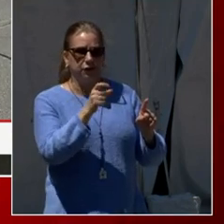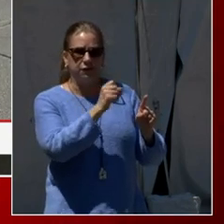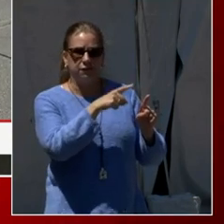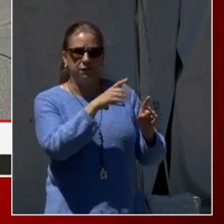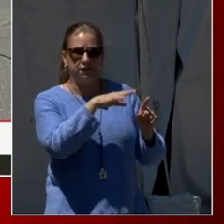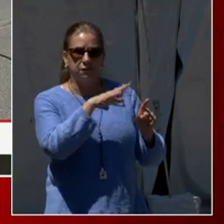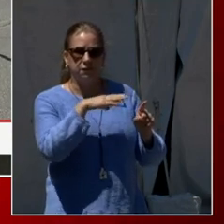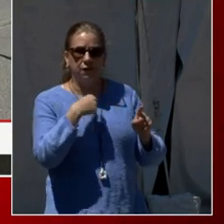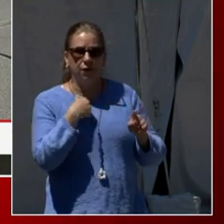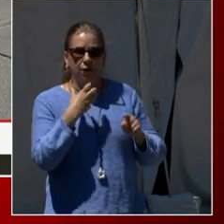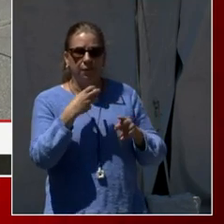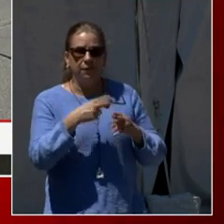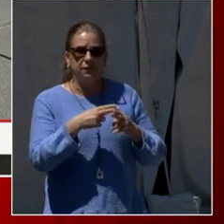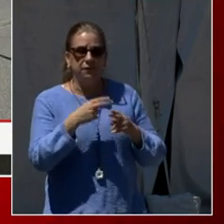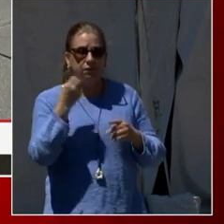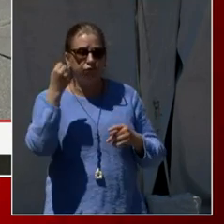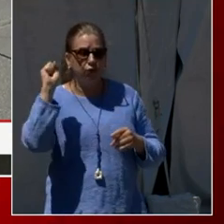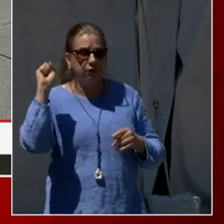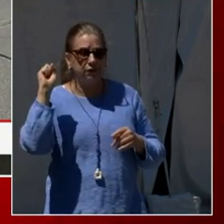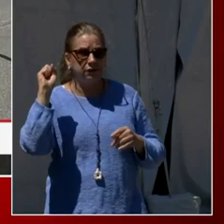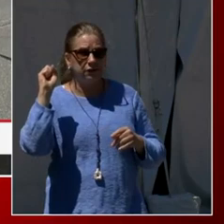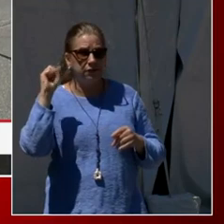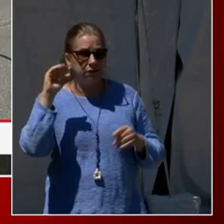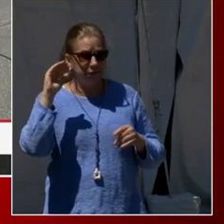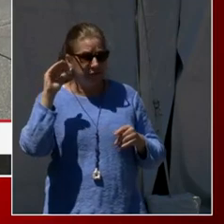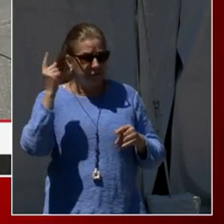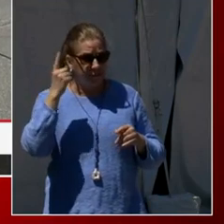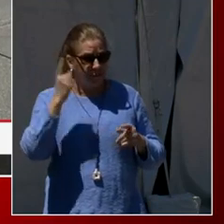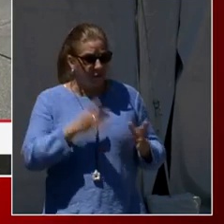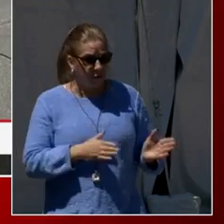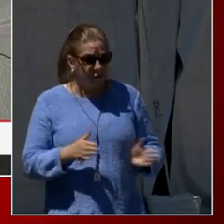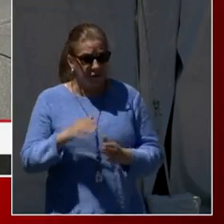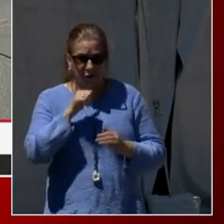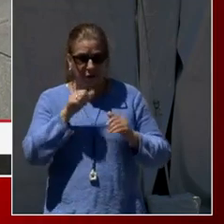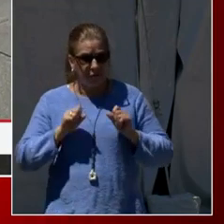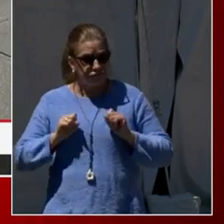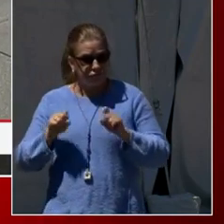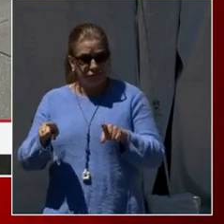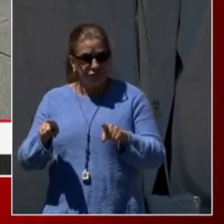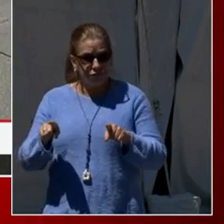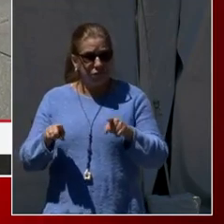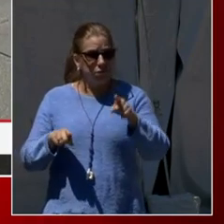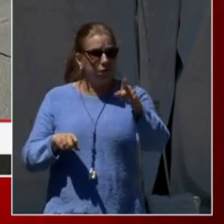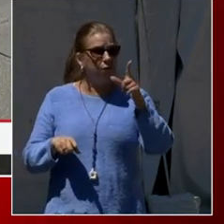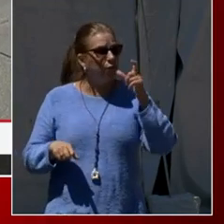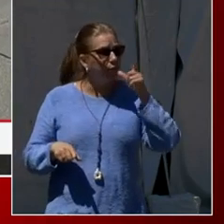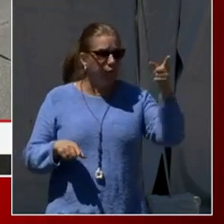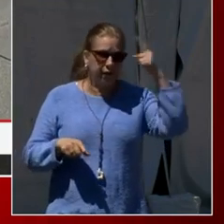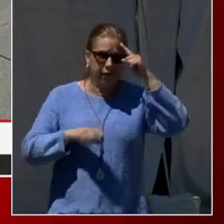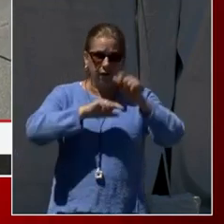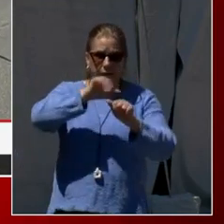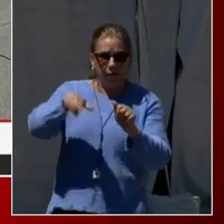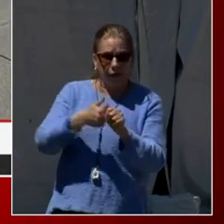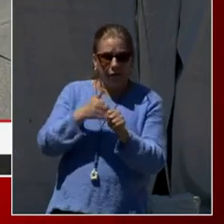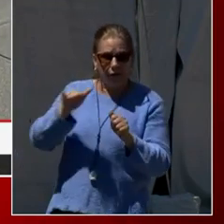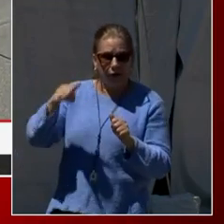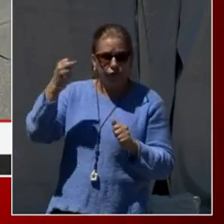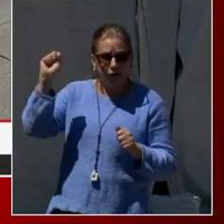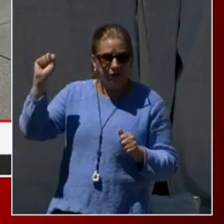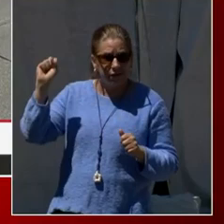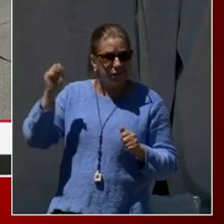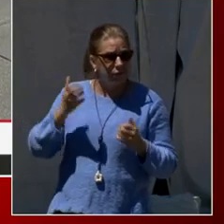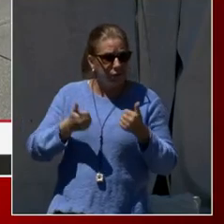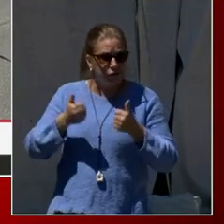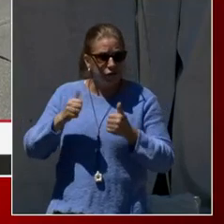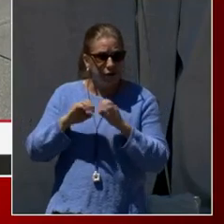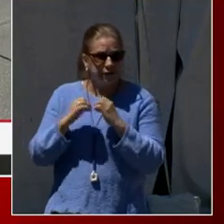seem organized in nature. Who do you think was behind it, and do the numbers of arrests show you who